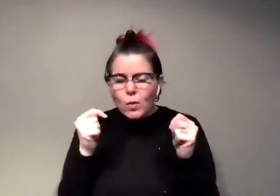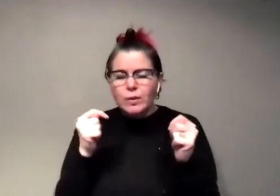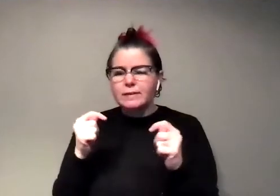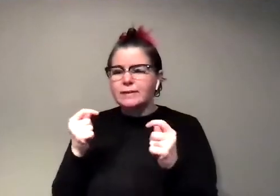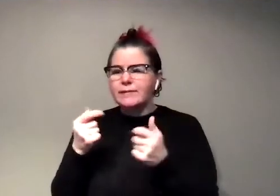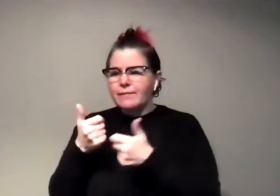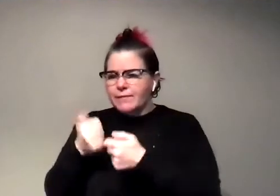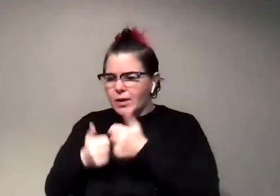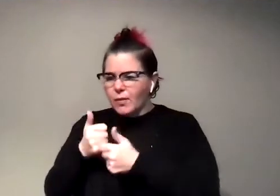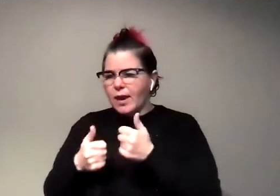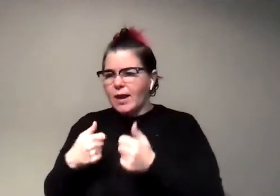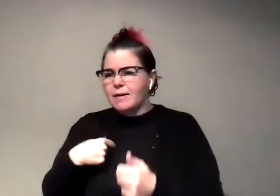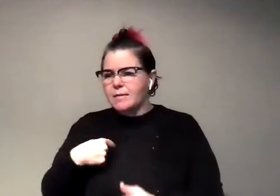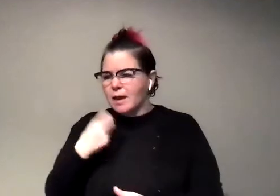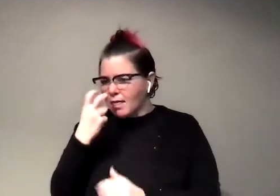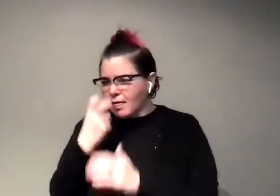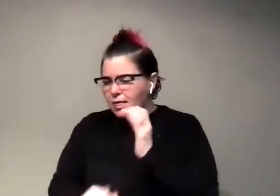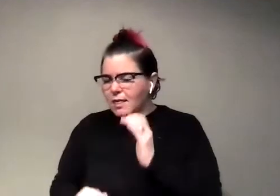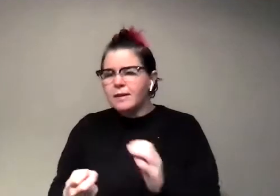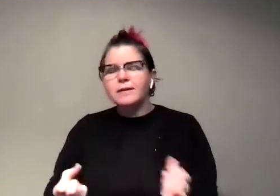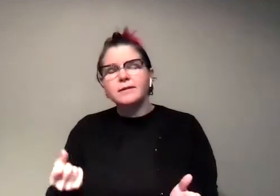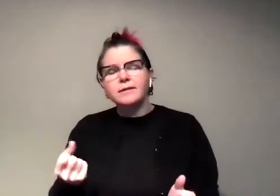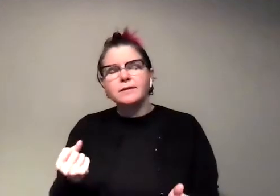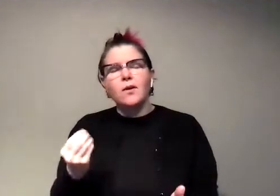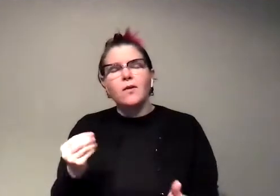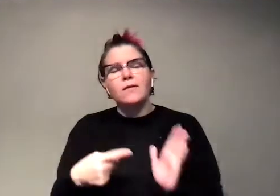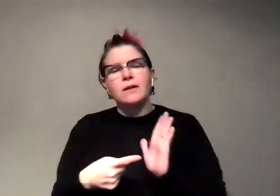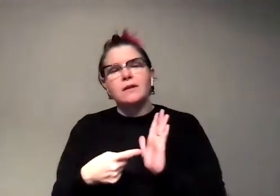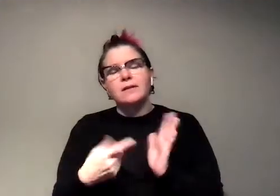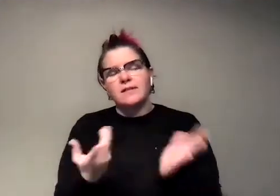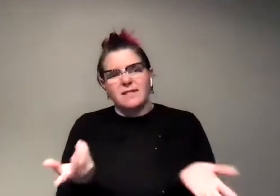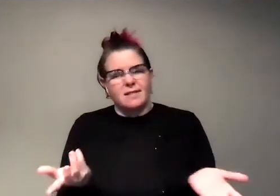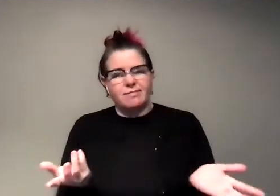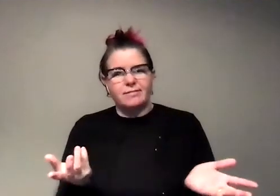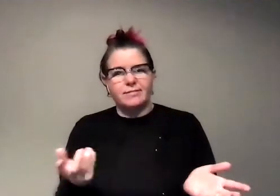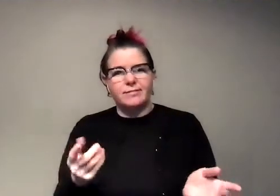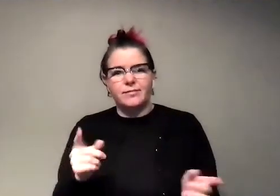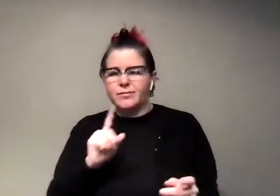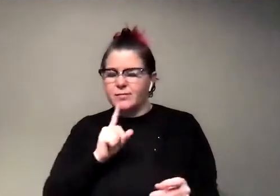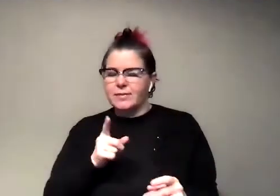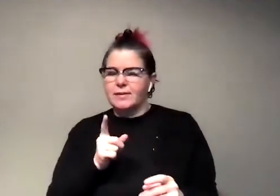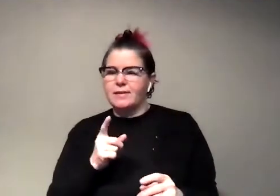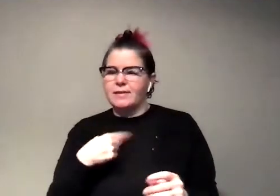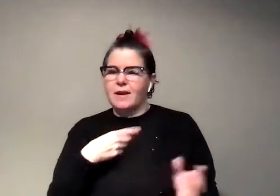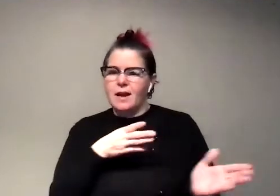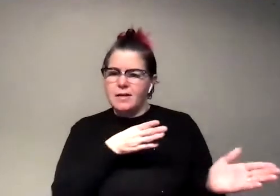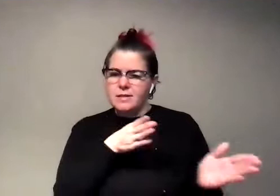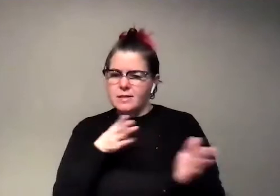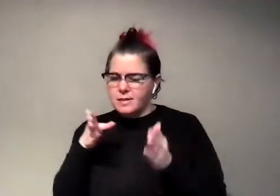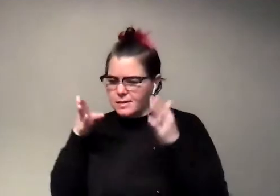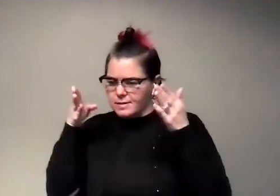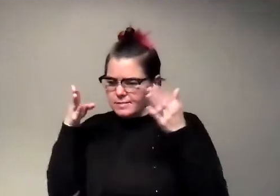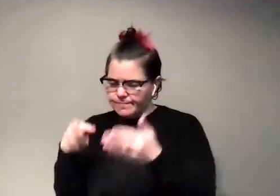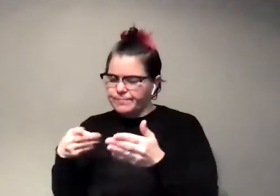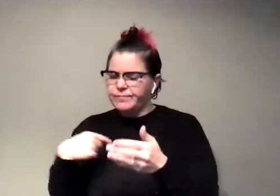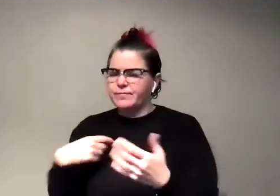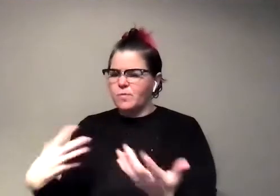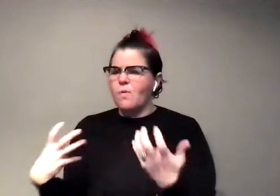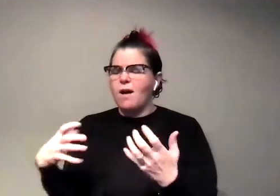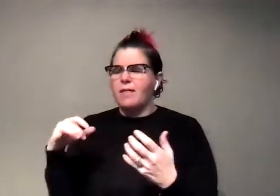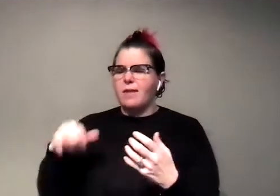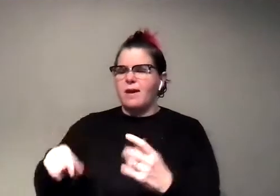a big fan of. So like that's what really made me kind of narrow in and say this is what I want